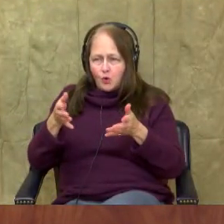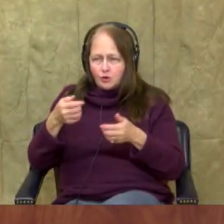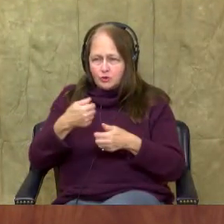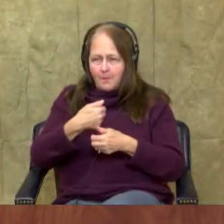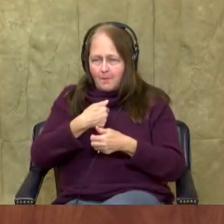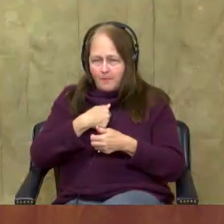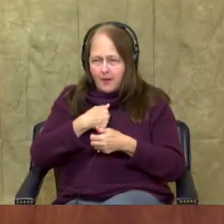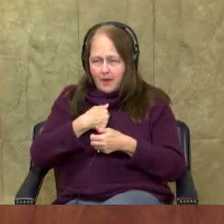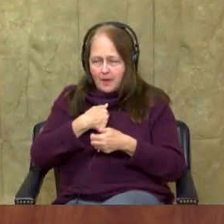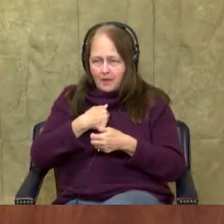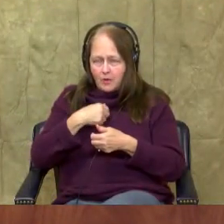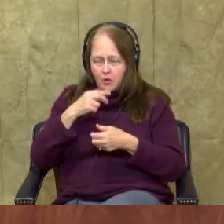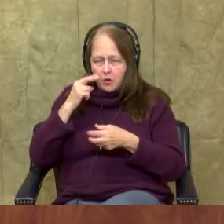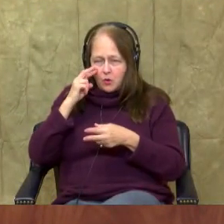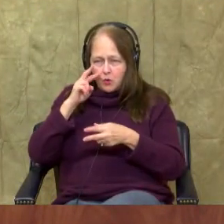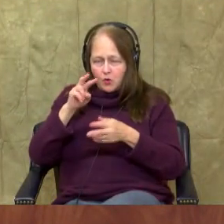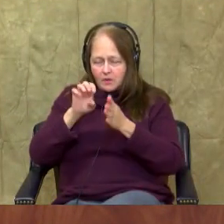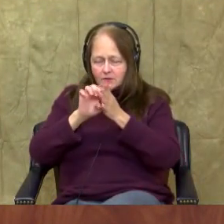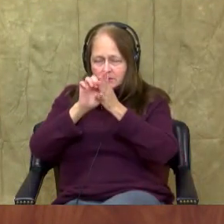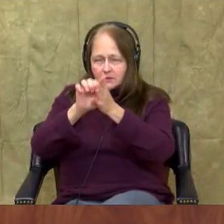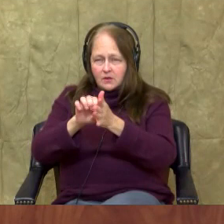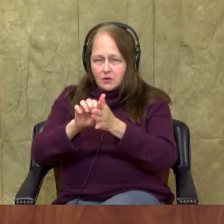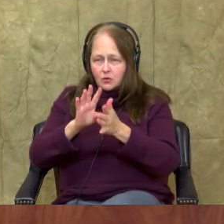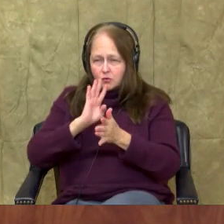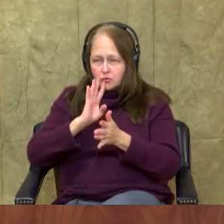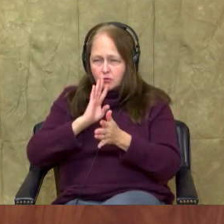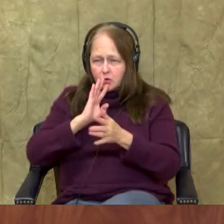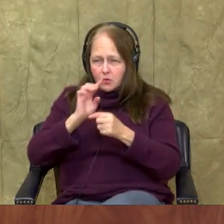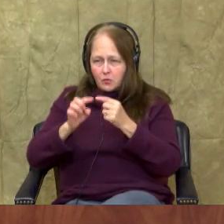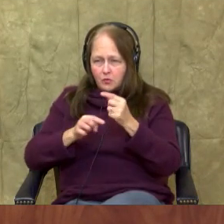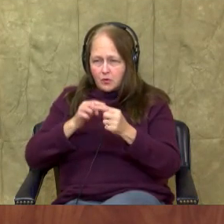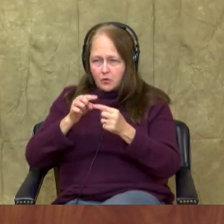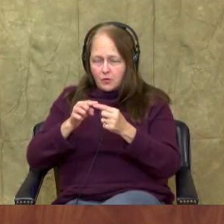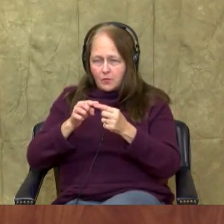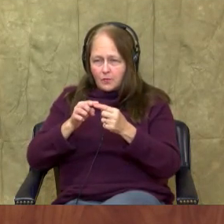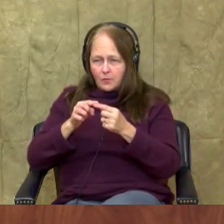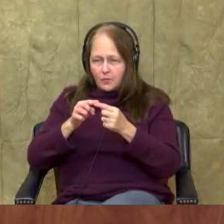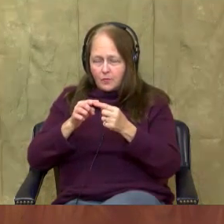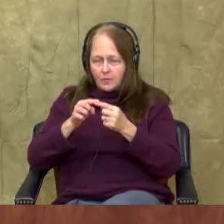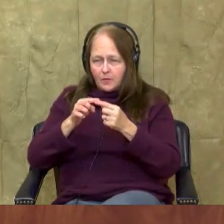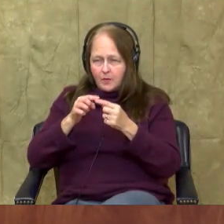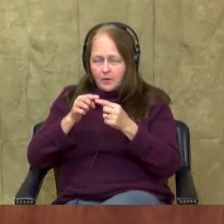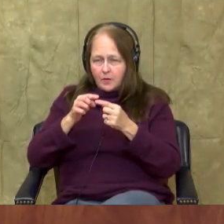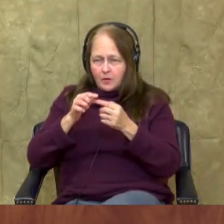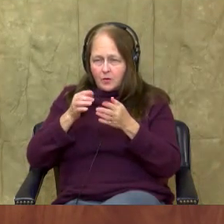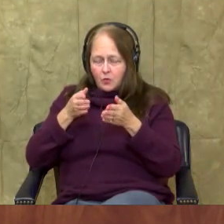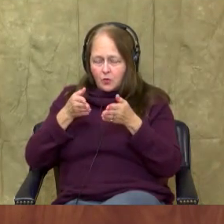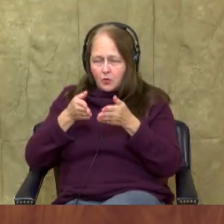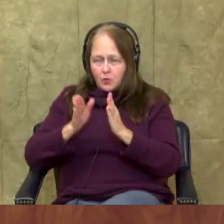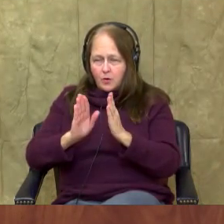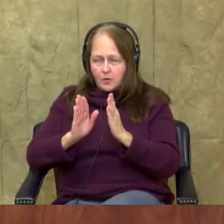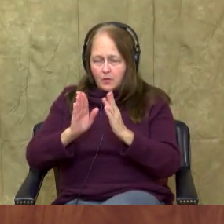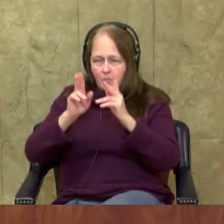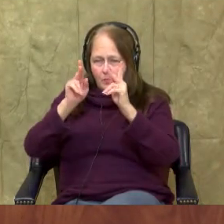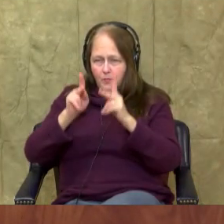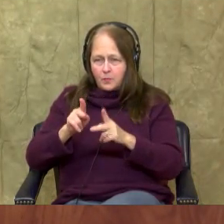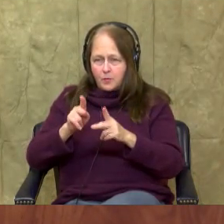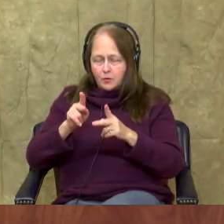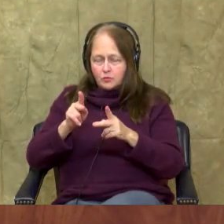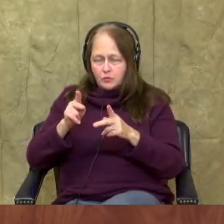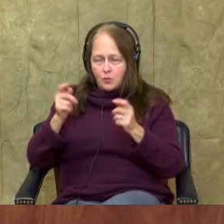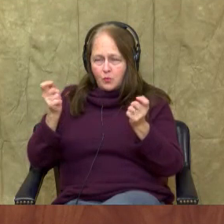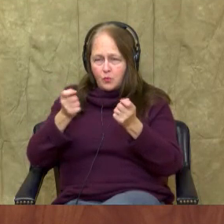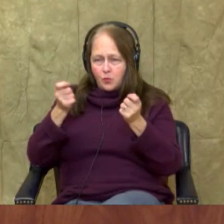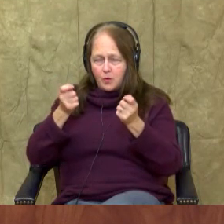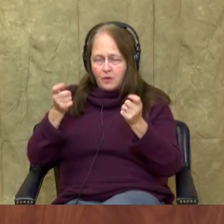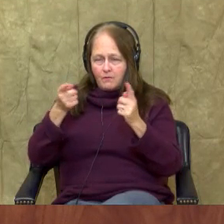know, but if you look at the example, it talks about appreciating, or it talks about the way that the person won first